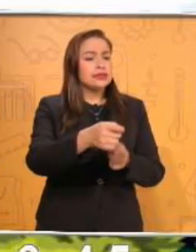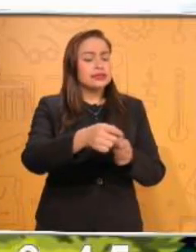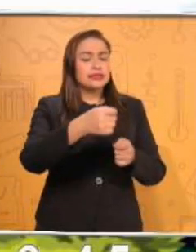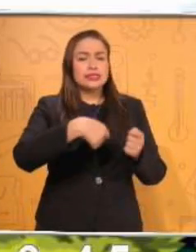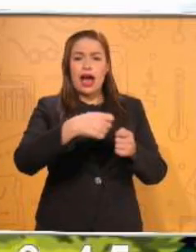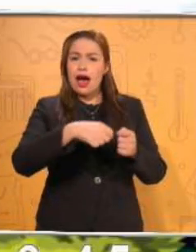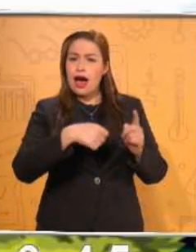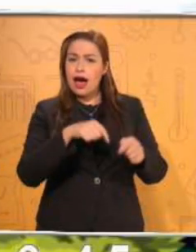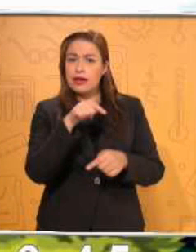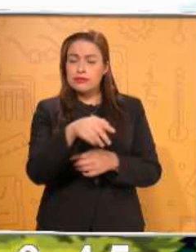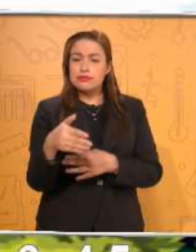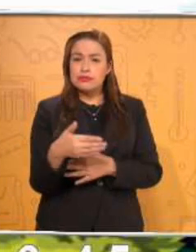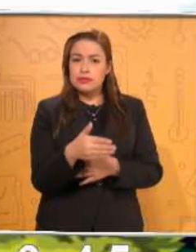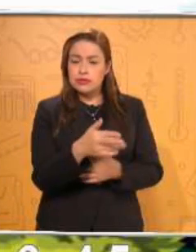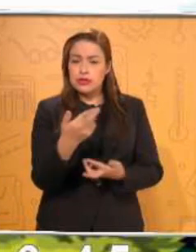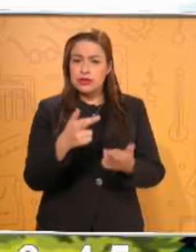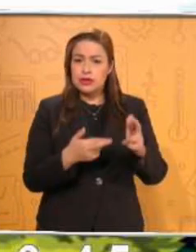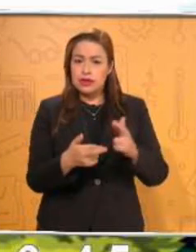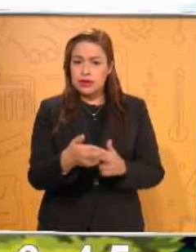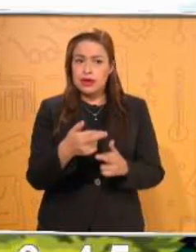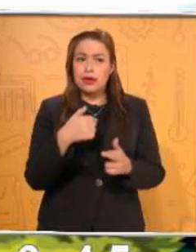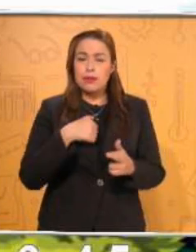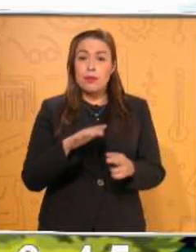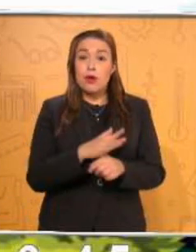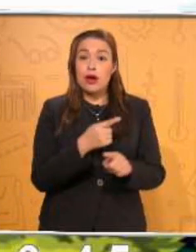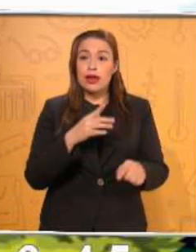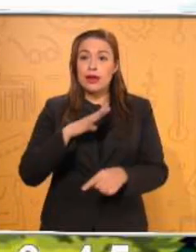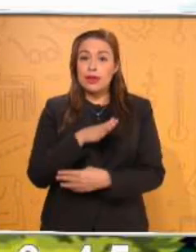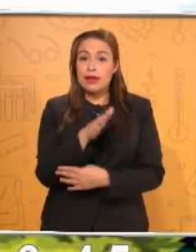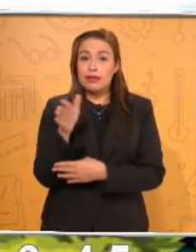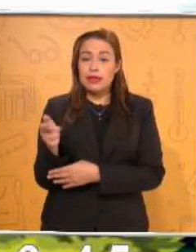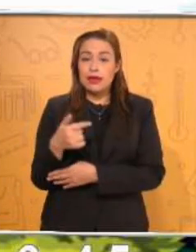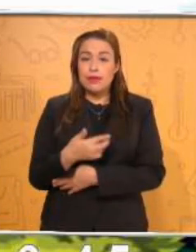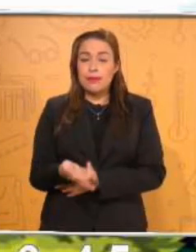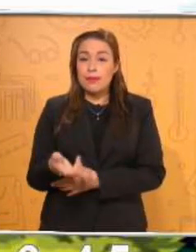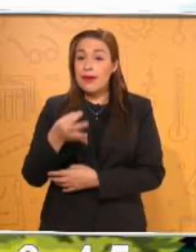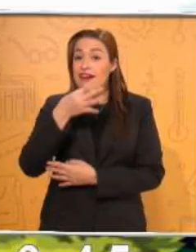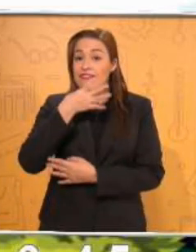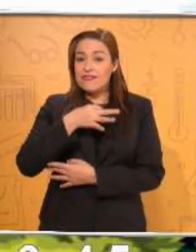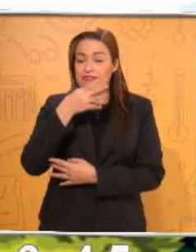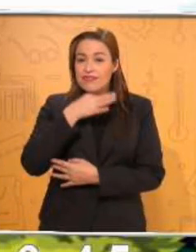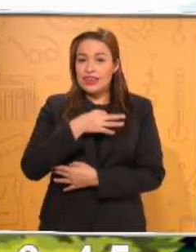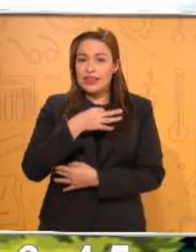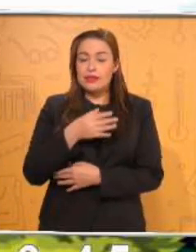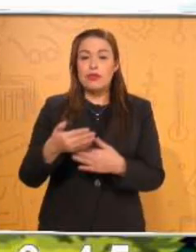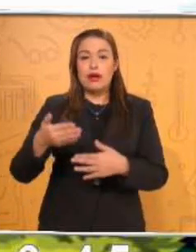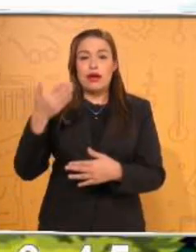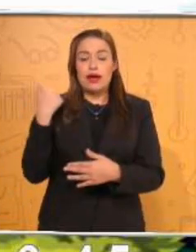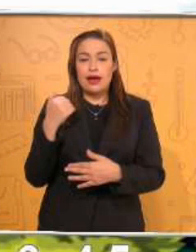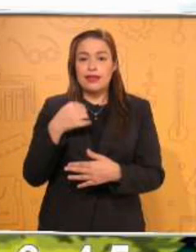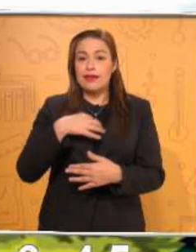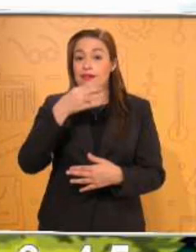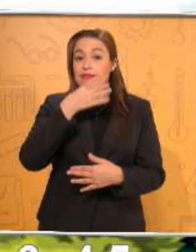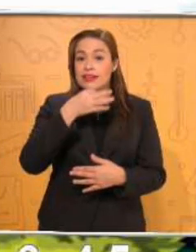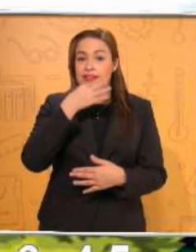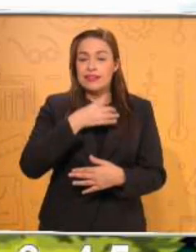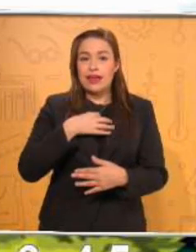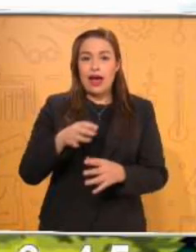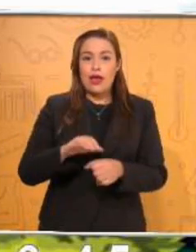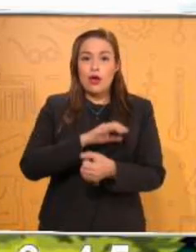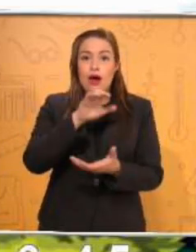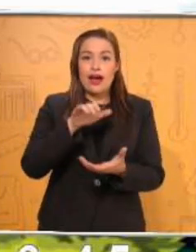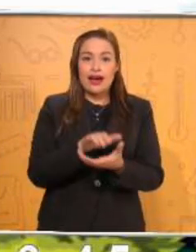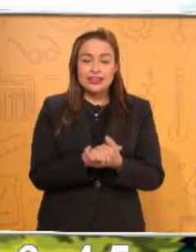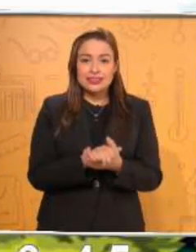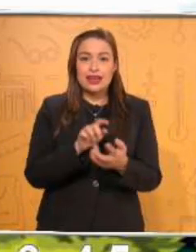was going to be a party that night to celebrate Robin and Marian's union. Tim